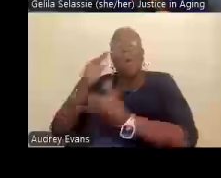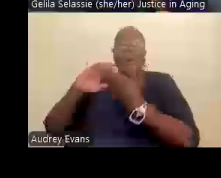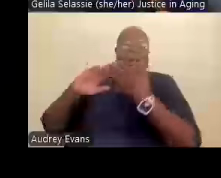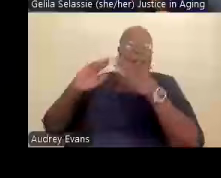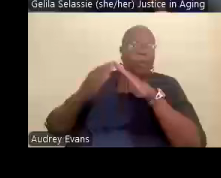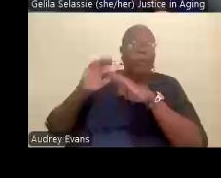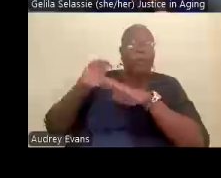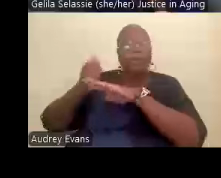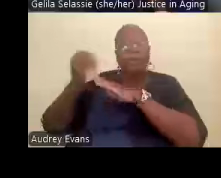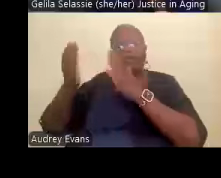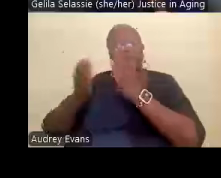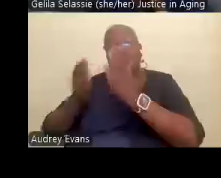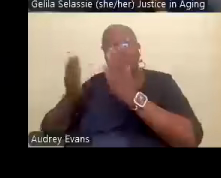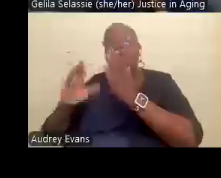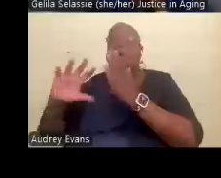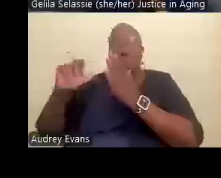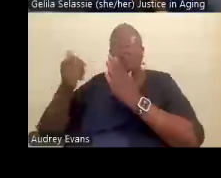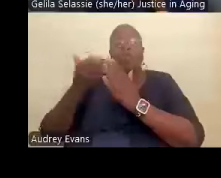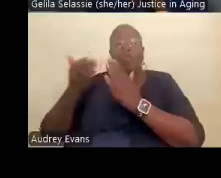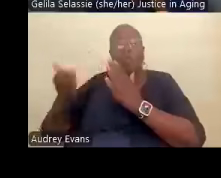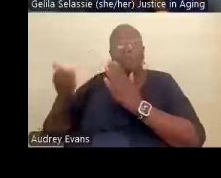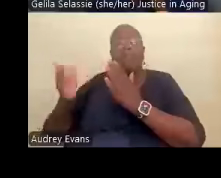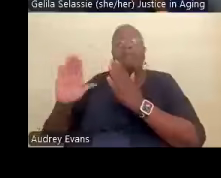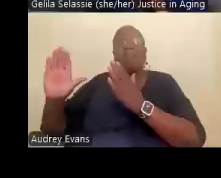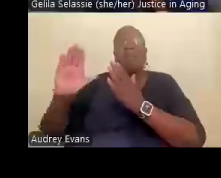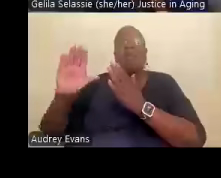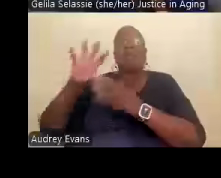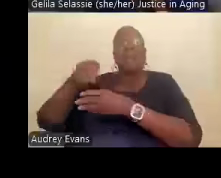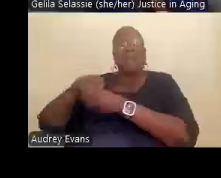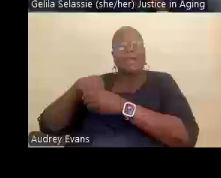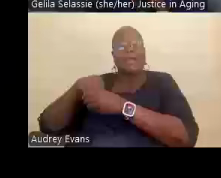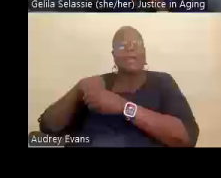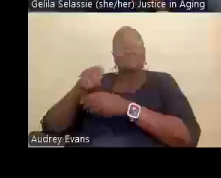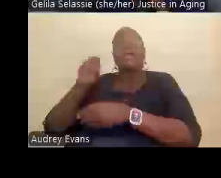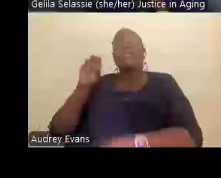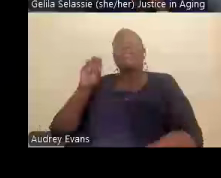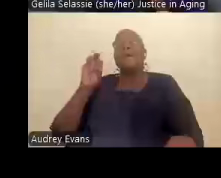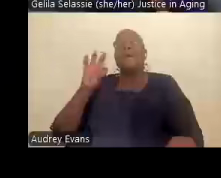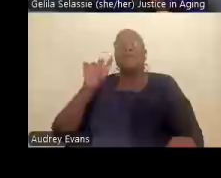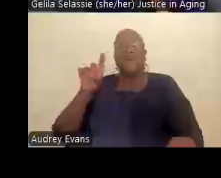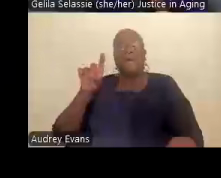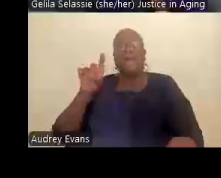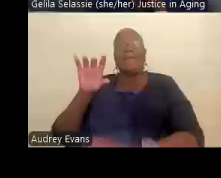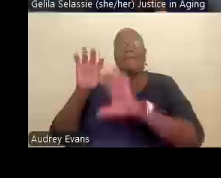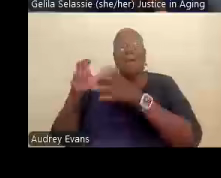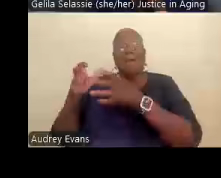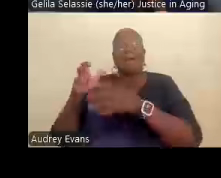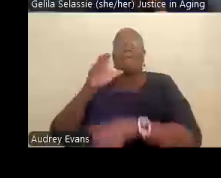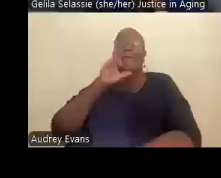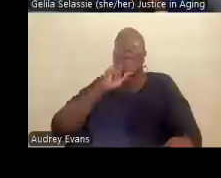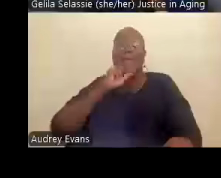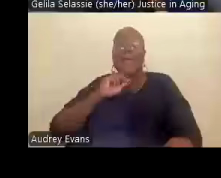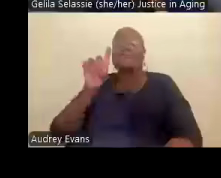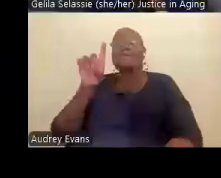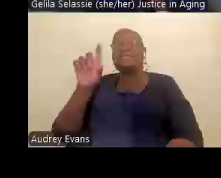community-based services and others, and they're enrolled in a Medicaid category like aged and